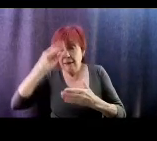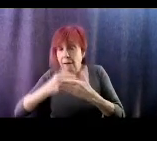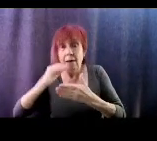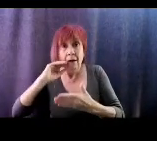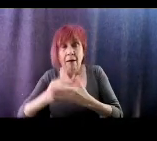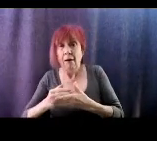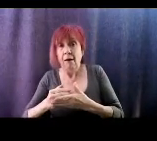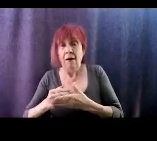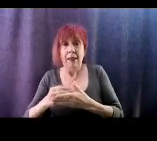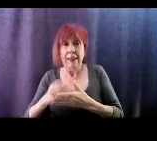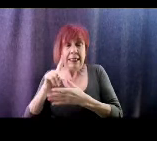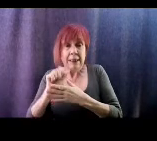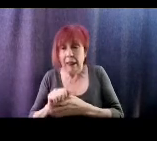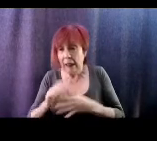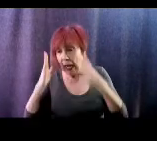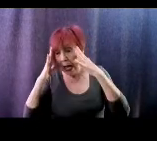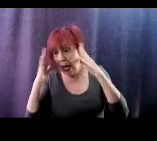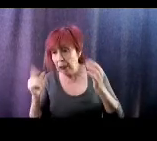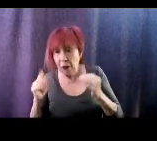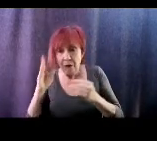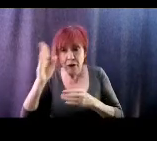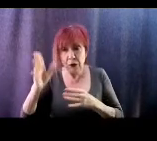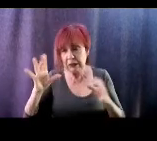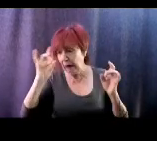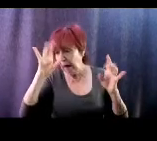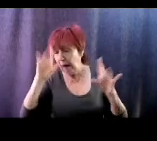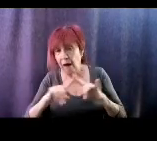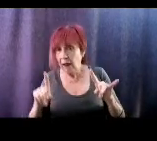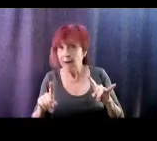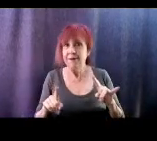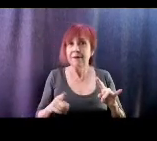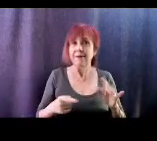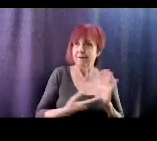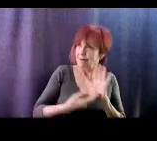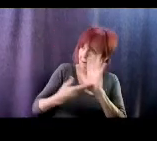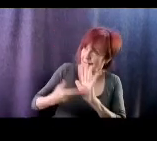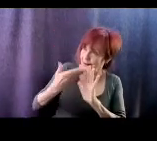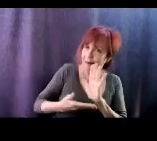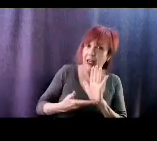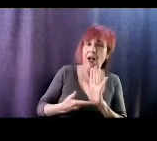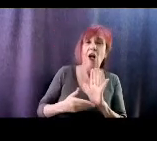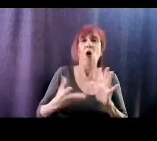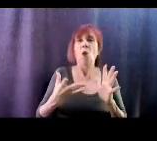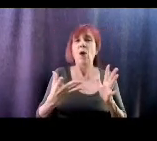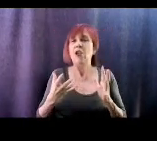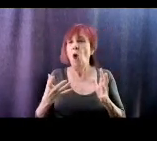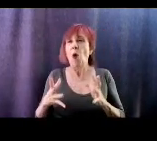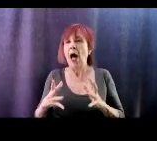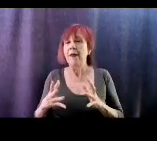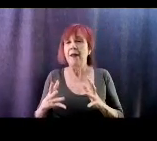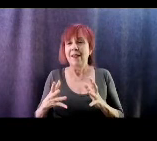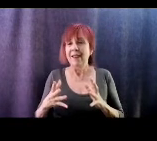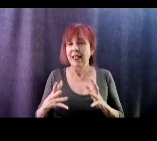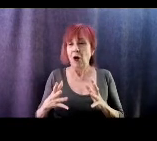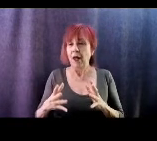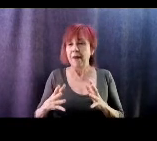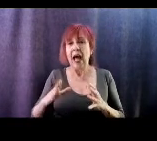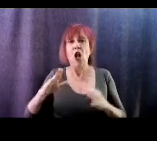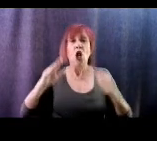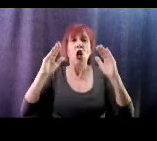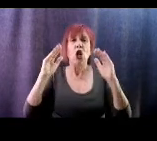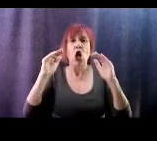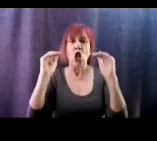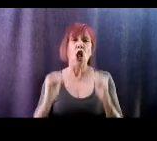prognosis. So we wanted the website to be kind of an antidote to the low expectations and bad news by highlighting students